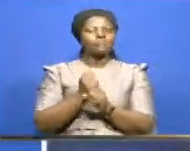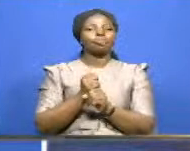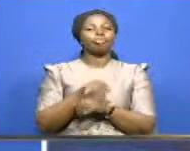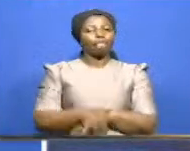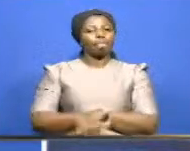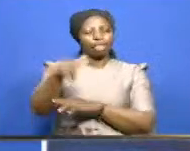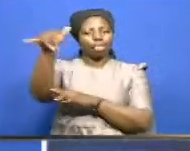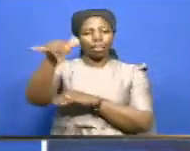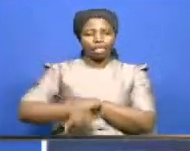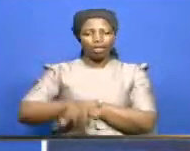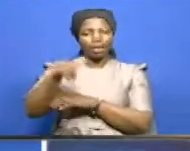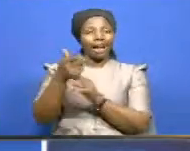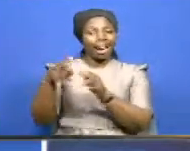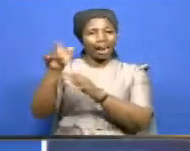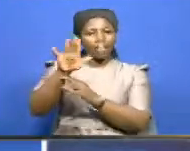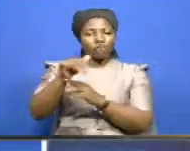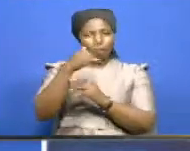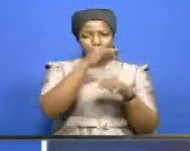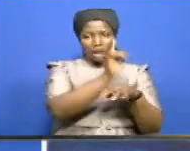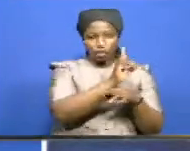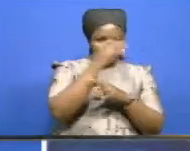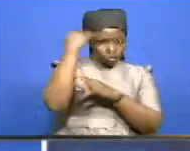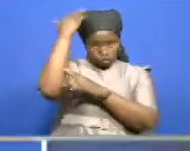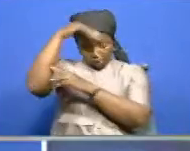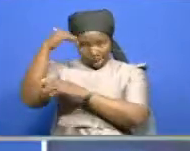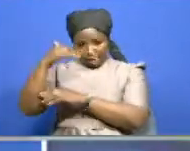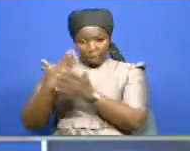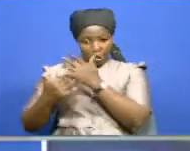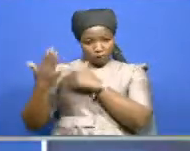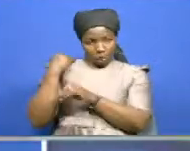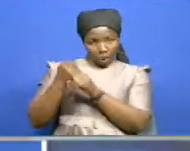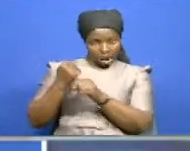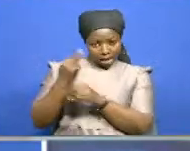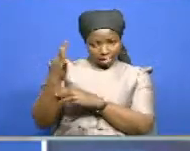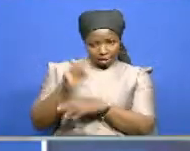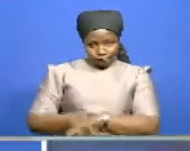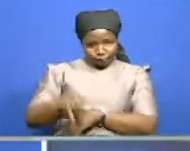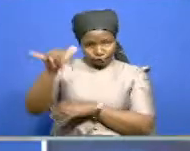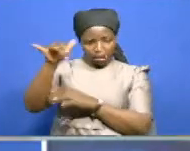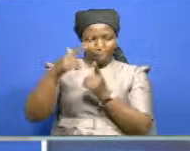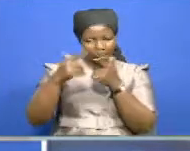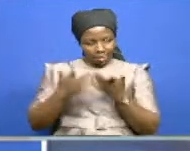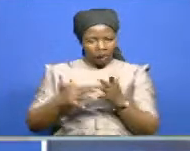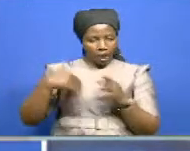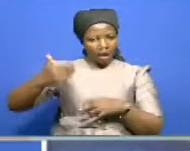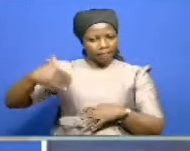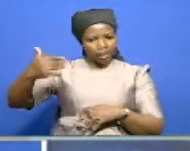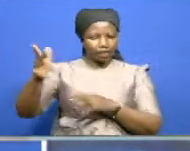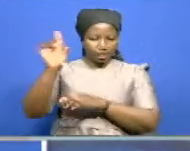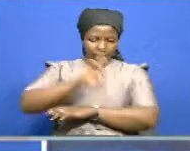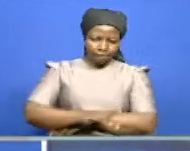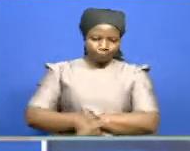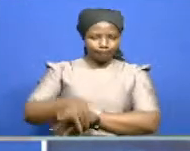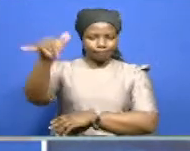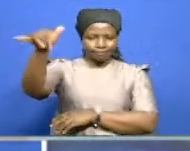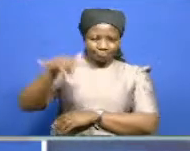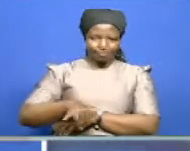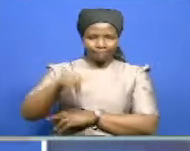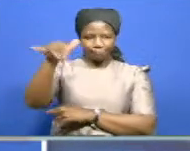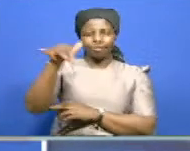frequency from Nairobi to Dubai from 3 in a week to daily. This is a strong testament of strong passenger demand